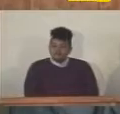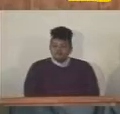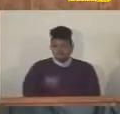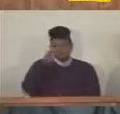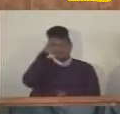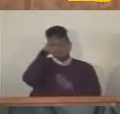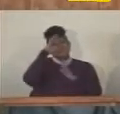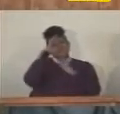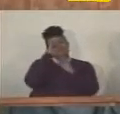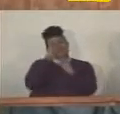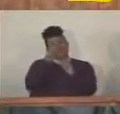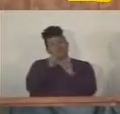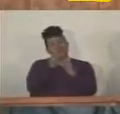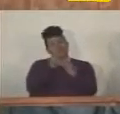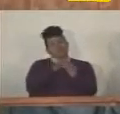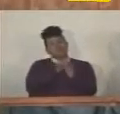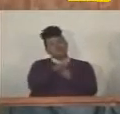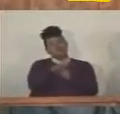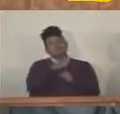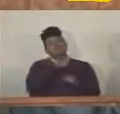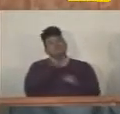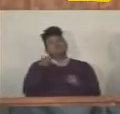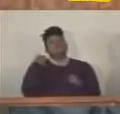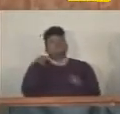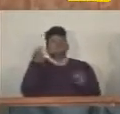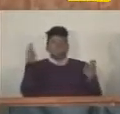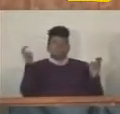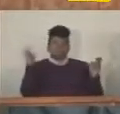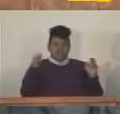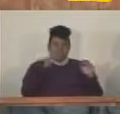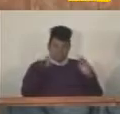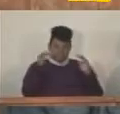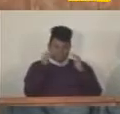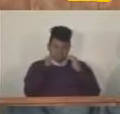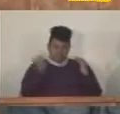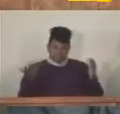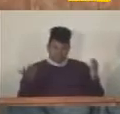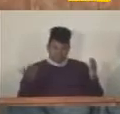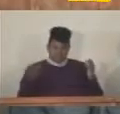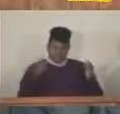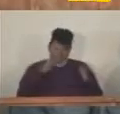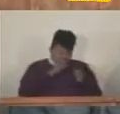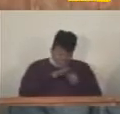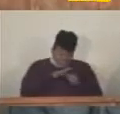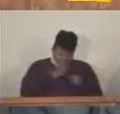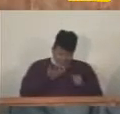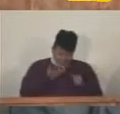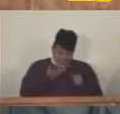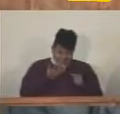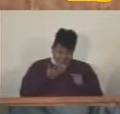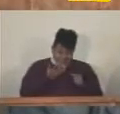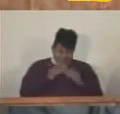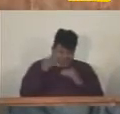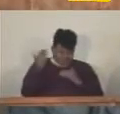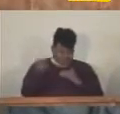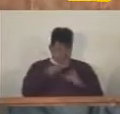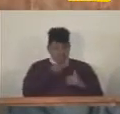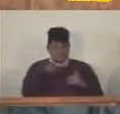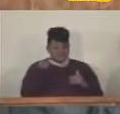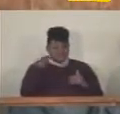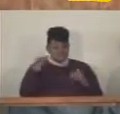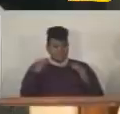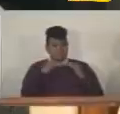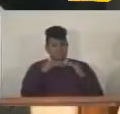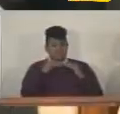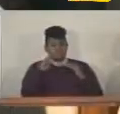approval of the court, and in fact, this is what the clause actually says, that the judge may make an order that they